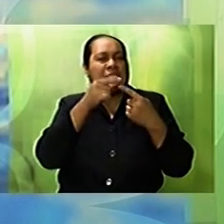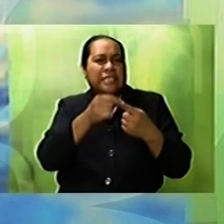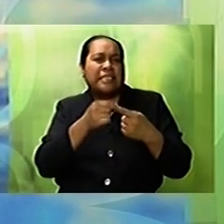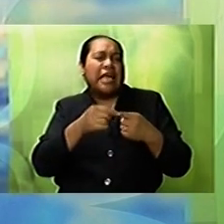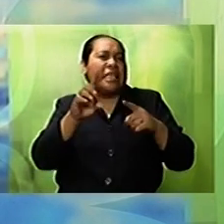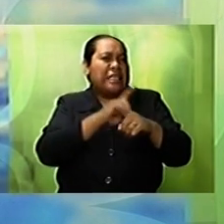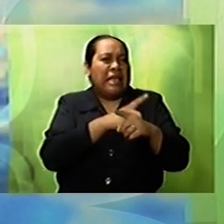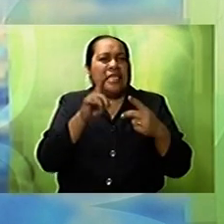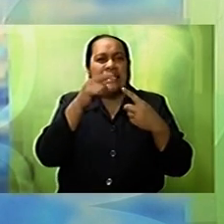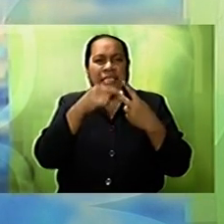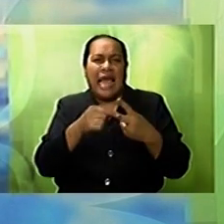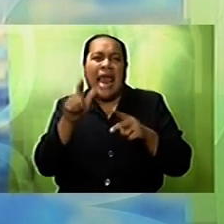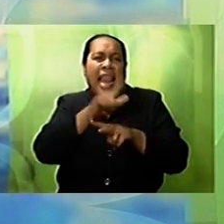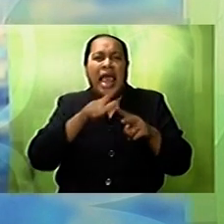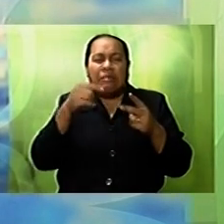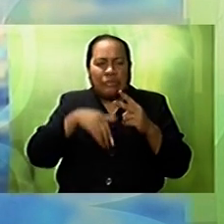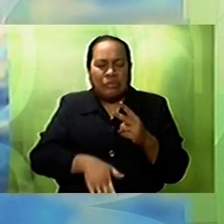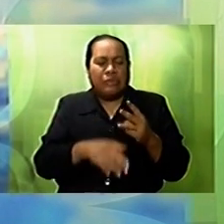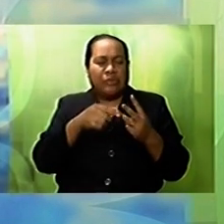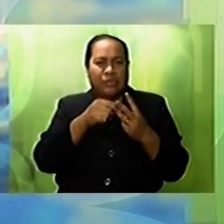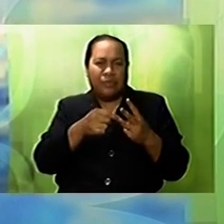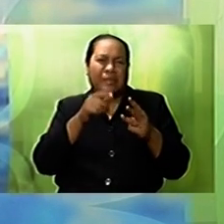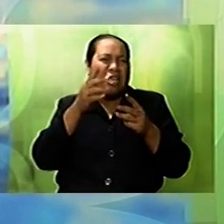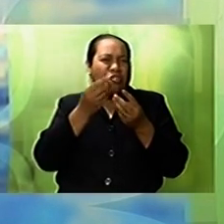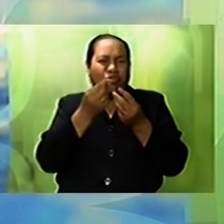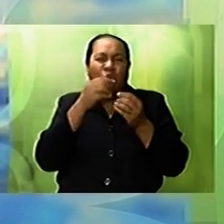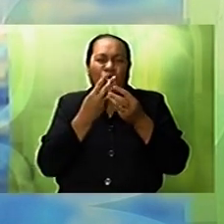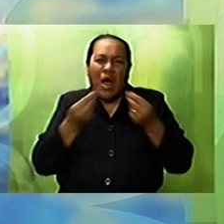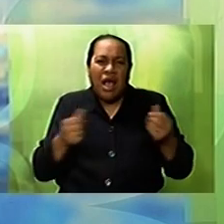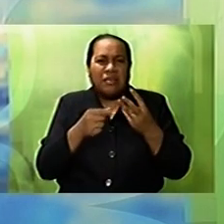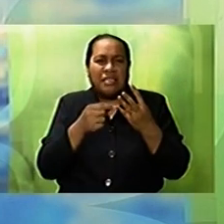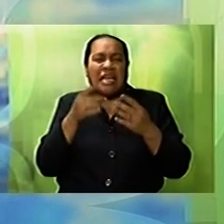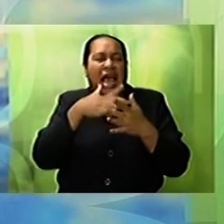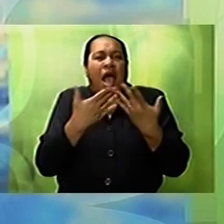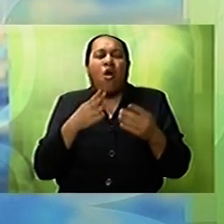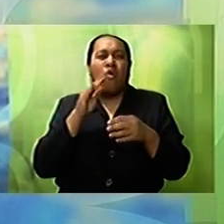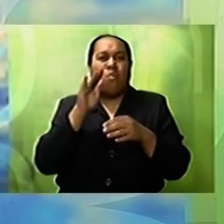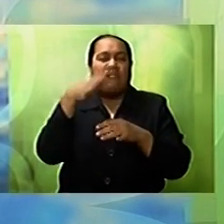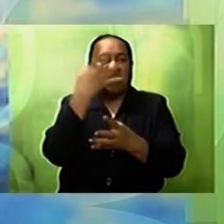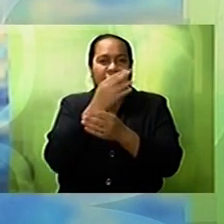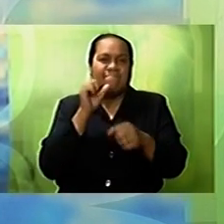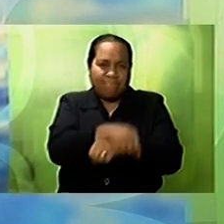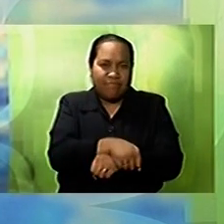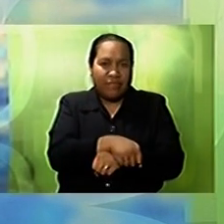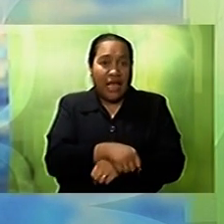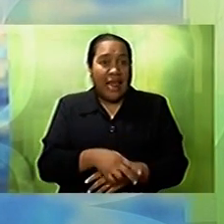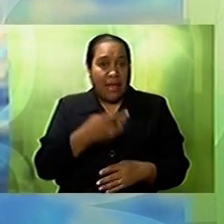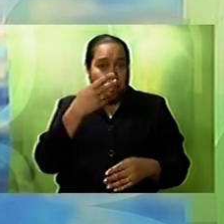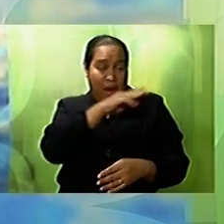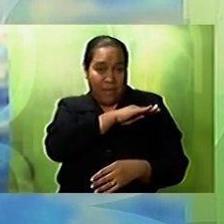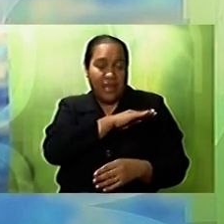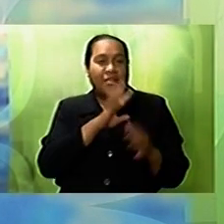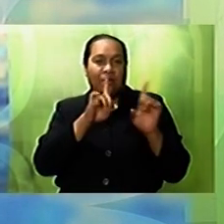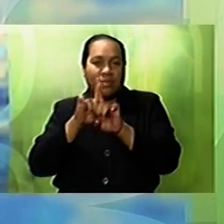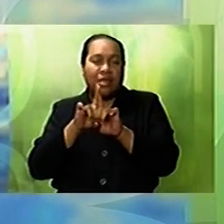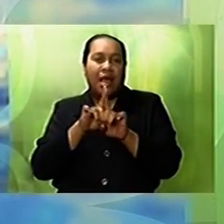and drought in the context of sustainable development and poverty eradication. The Prime Minister was accompanied by the